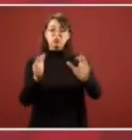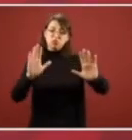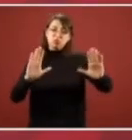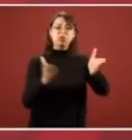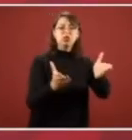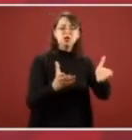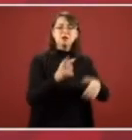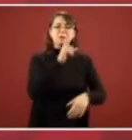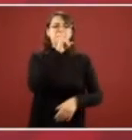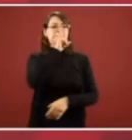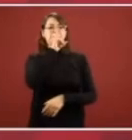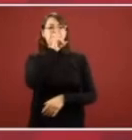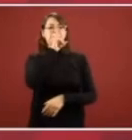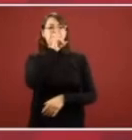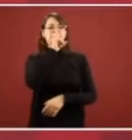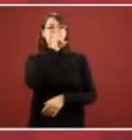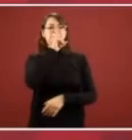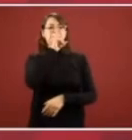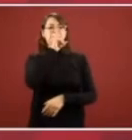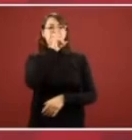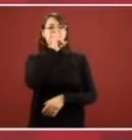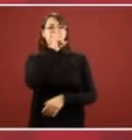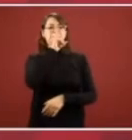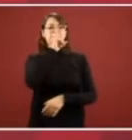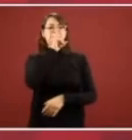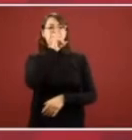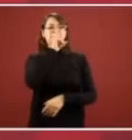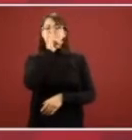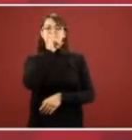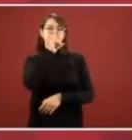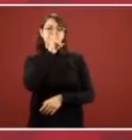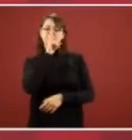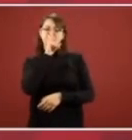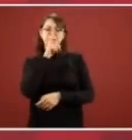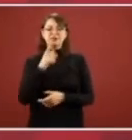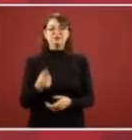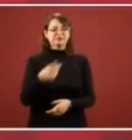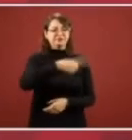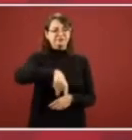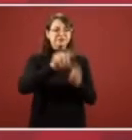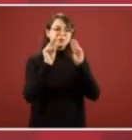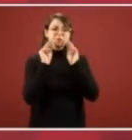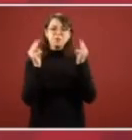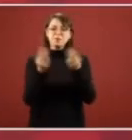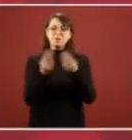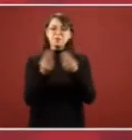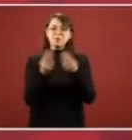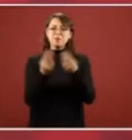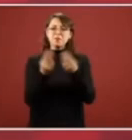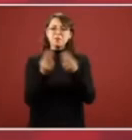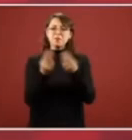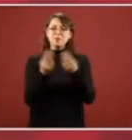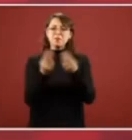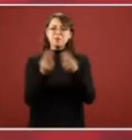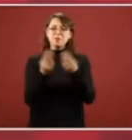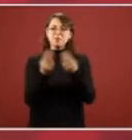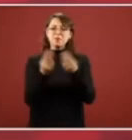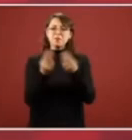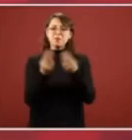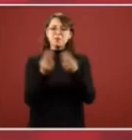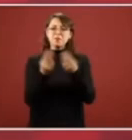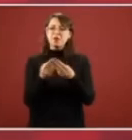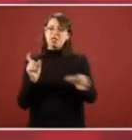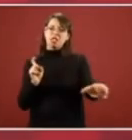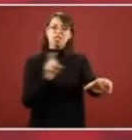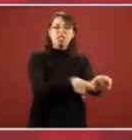Para que no los atrapen. So they will not be trapped. Las bandas. By these